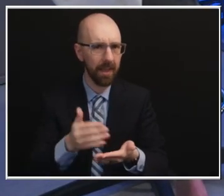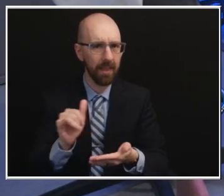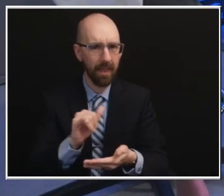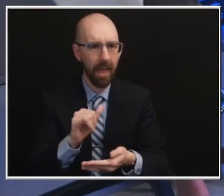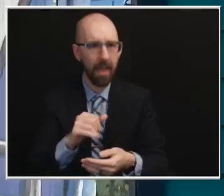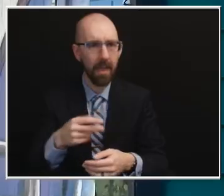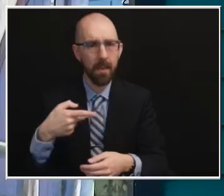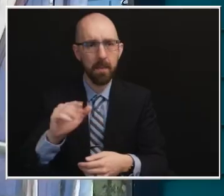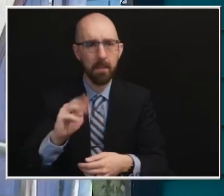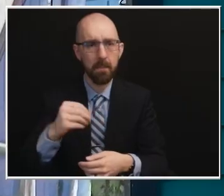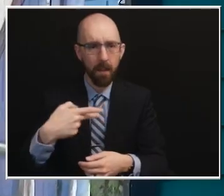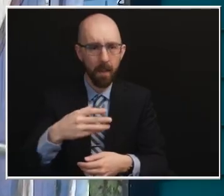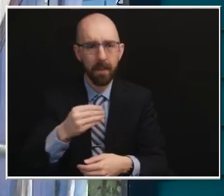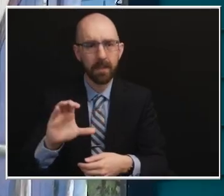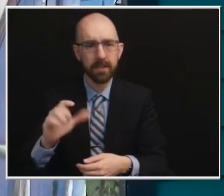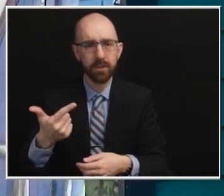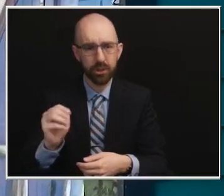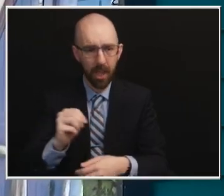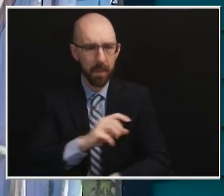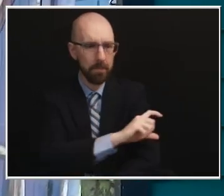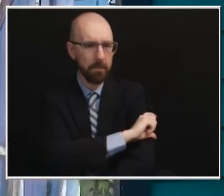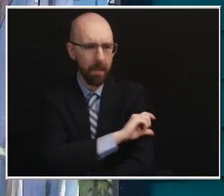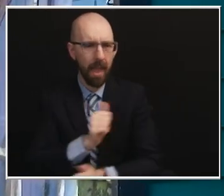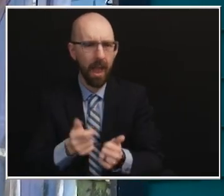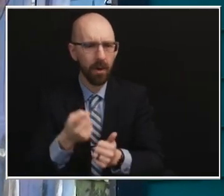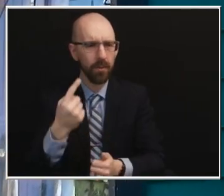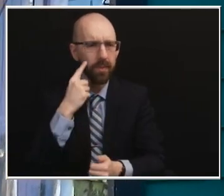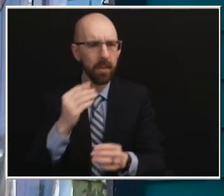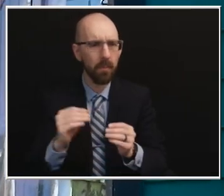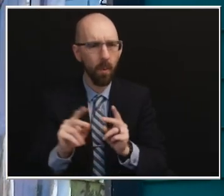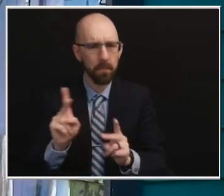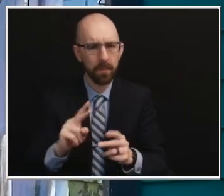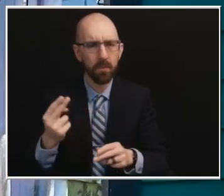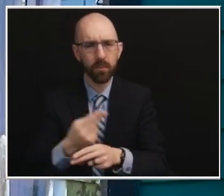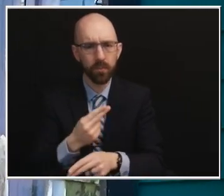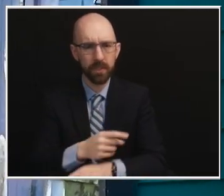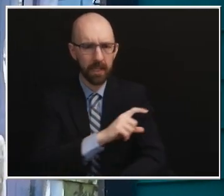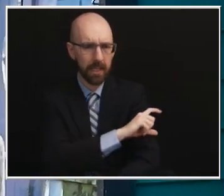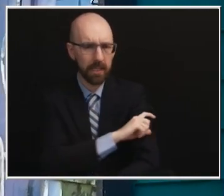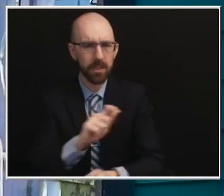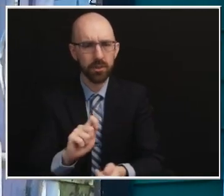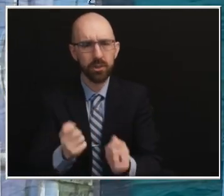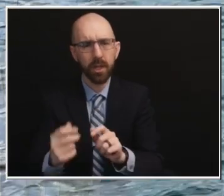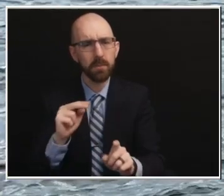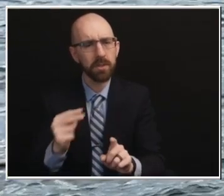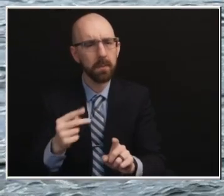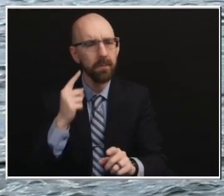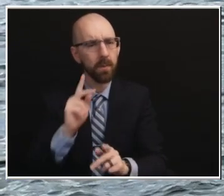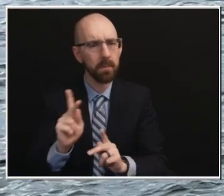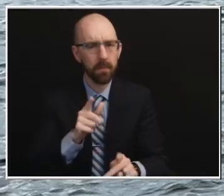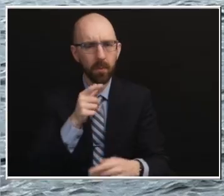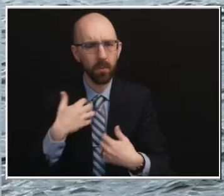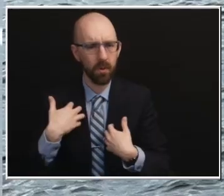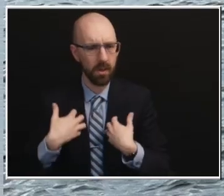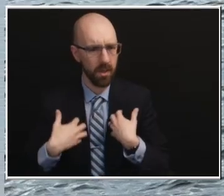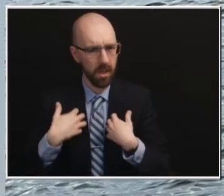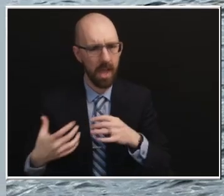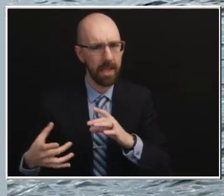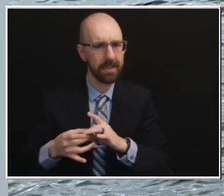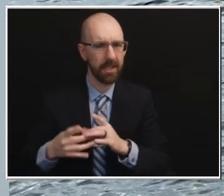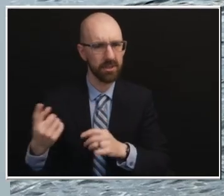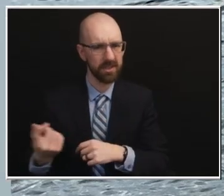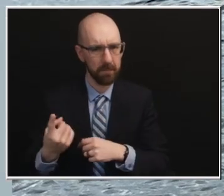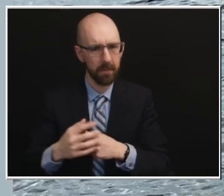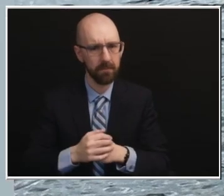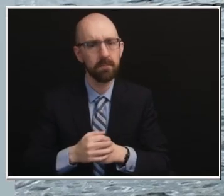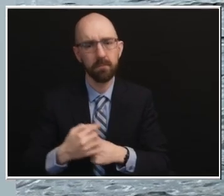CGM. How do you think seeing more people wearing devices like this changes perception for people hesitant to be attached to something? Yeah, I definitely think